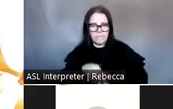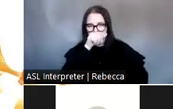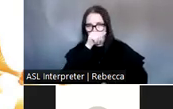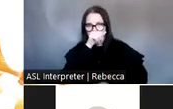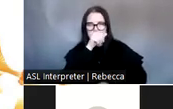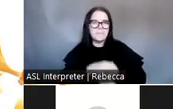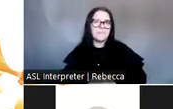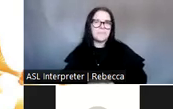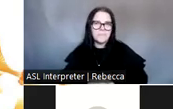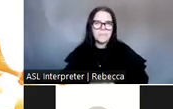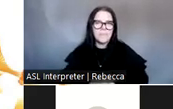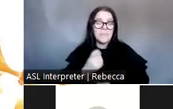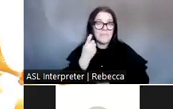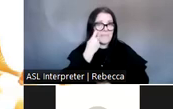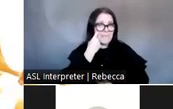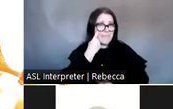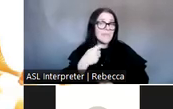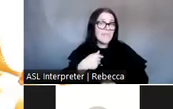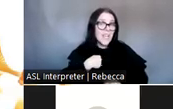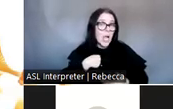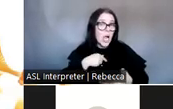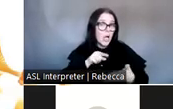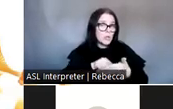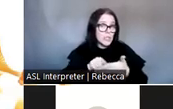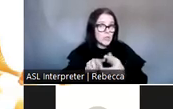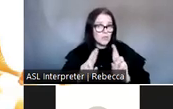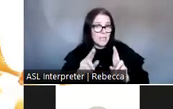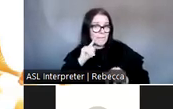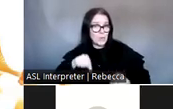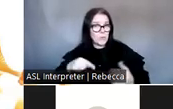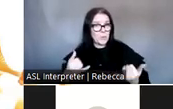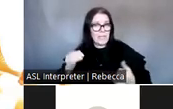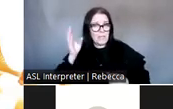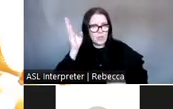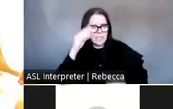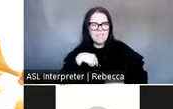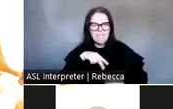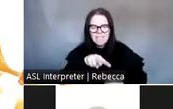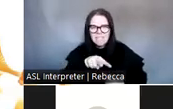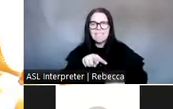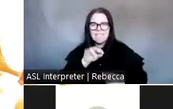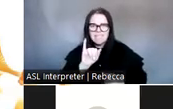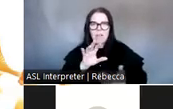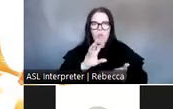I learned a little bit about this in my research for this session, about how our badge is different from micro-credentials.